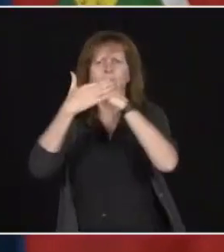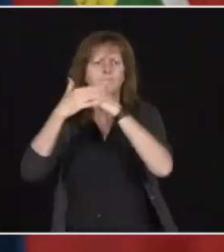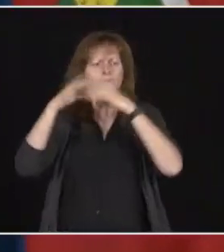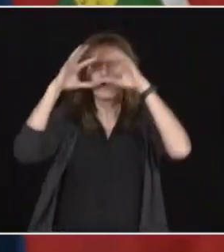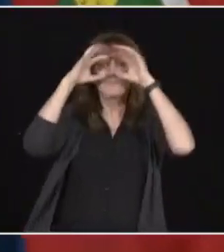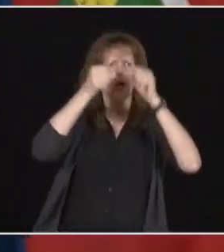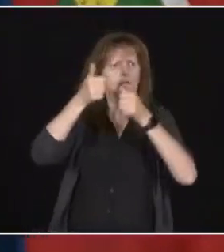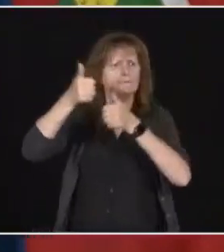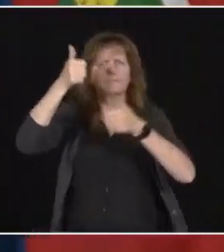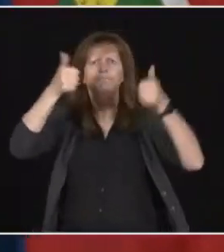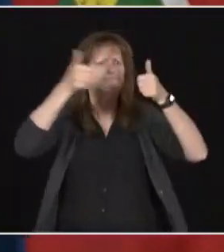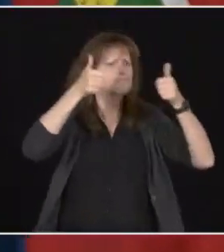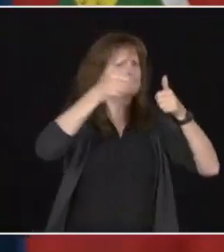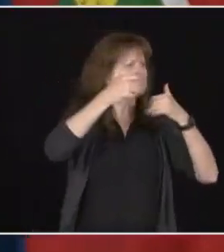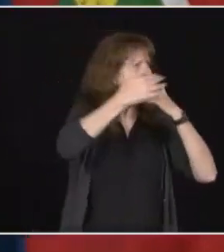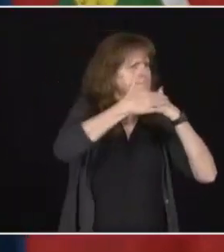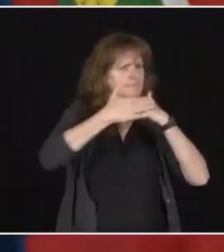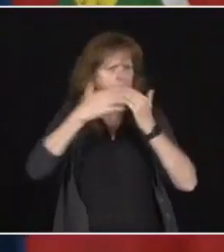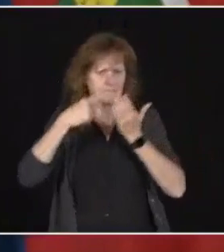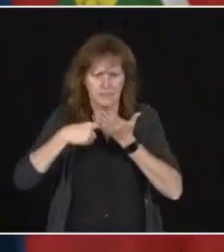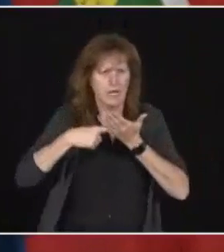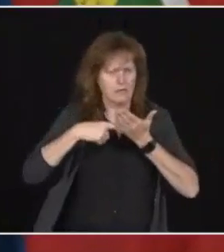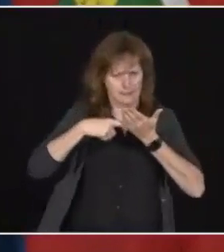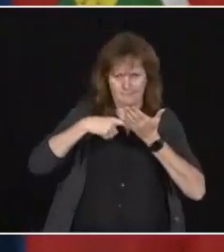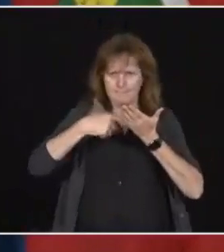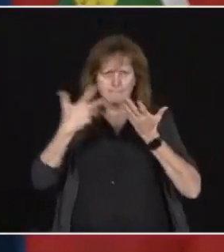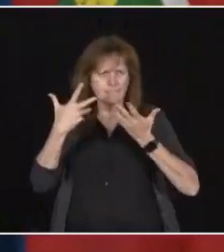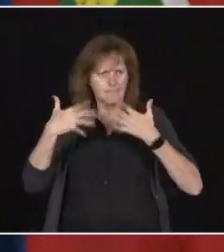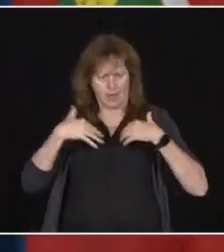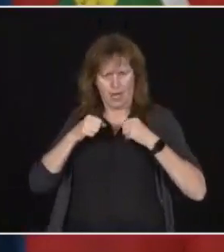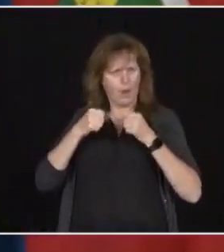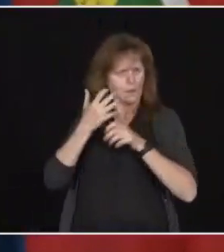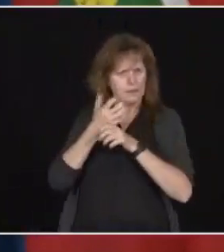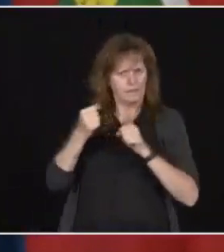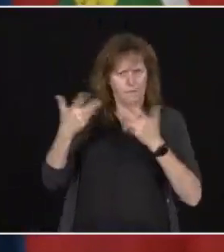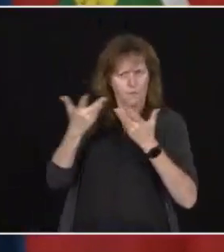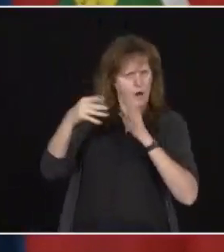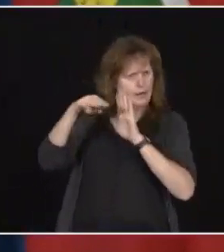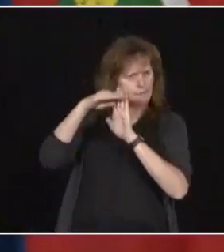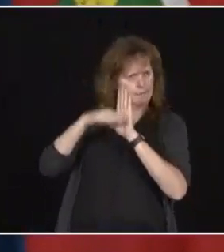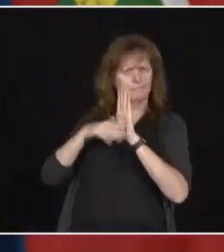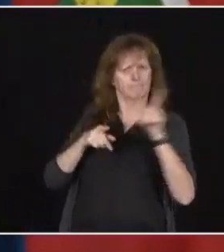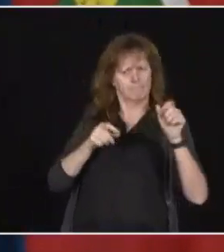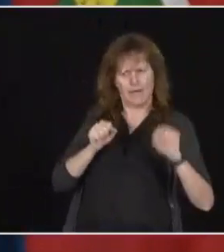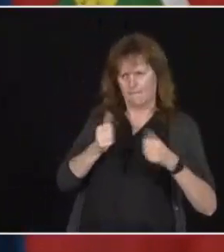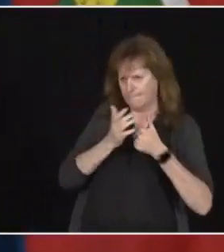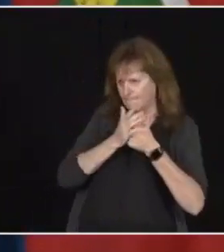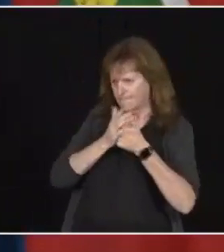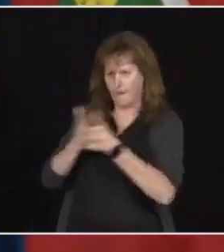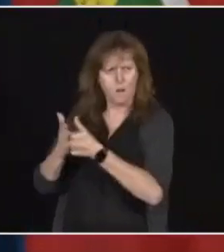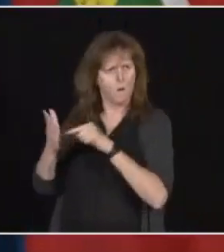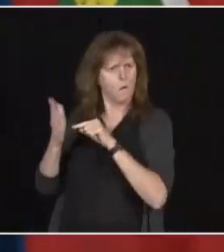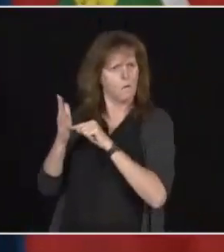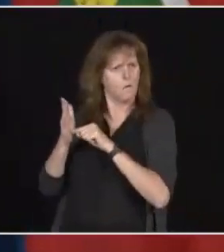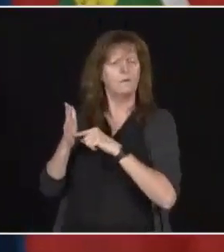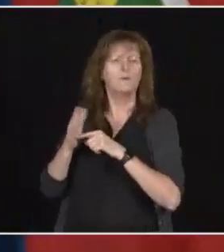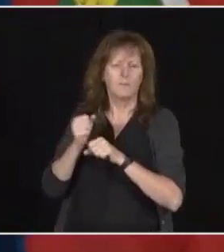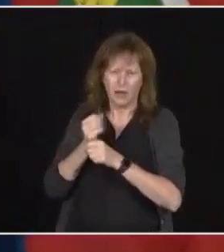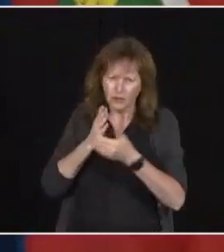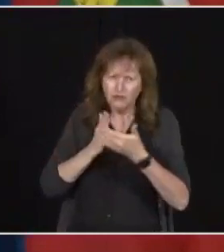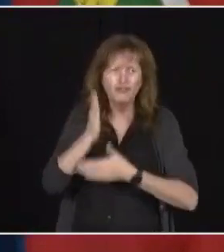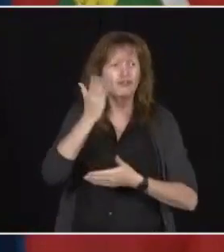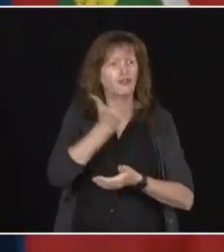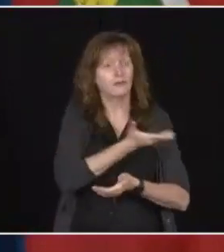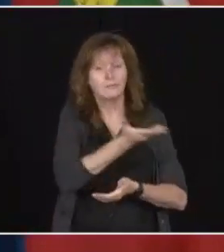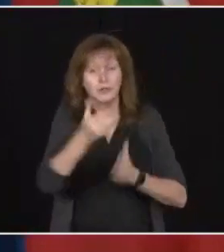with a number of health and safety protocols we believed that the sector could follow, and that would ensure the health and safety of every